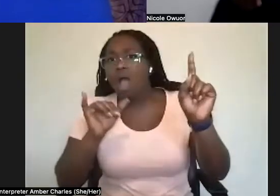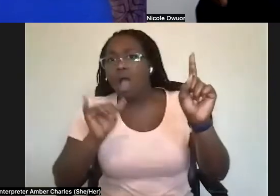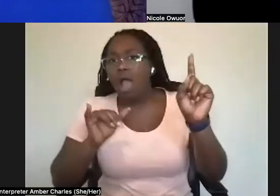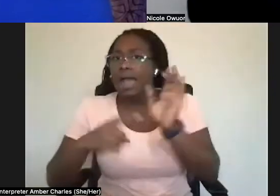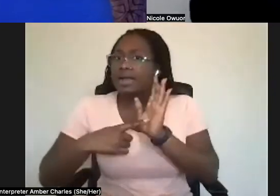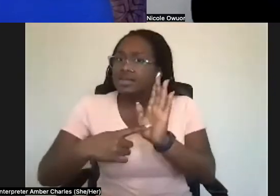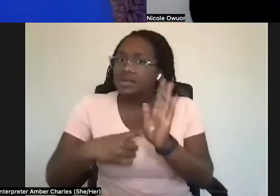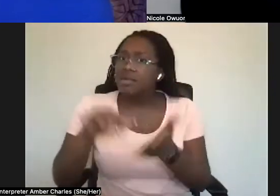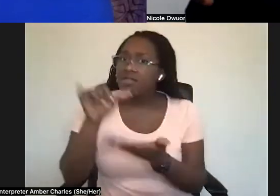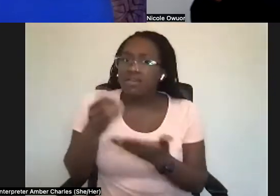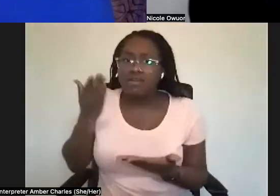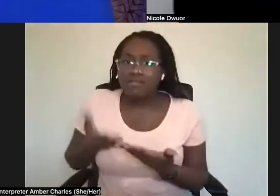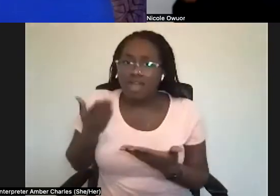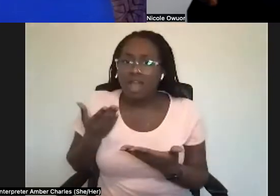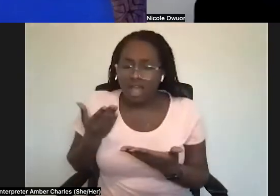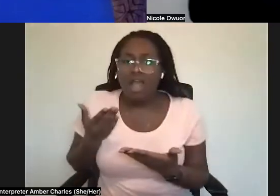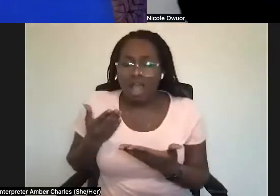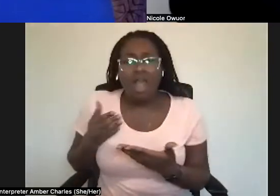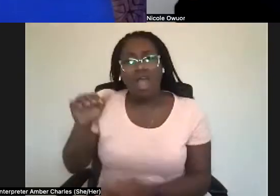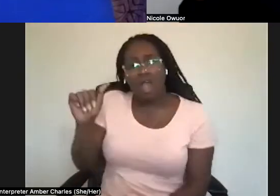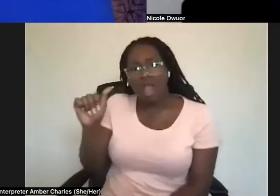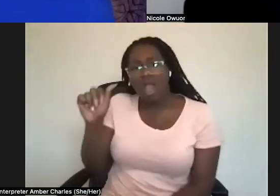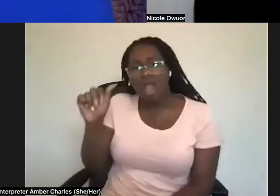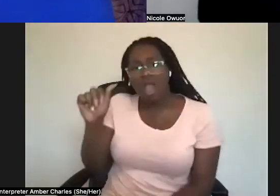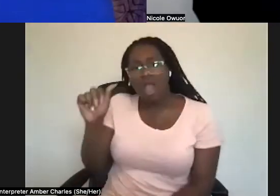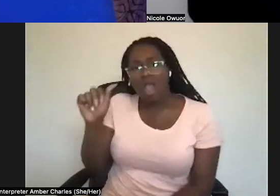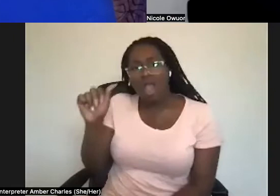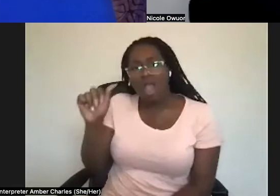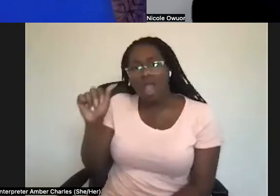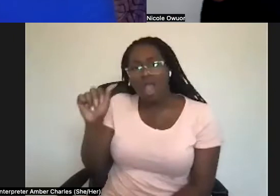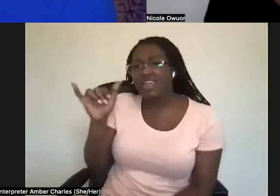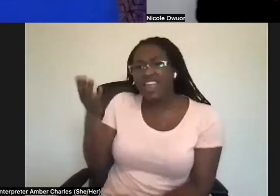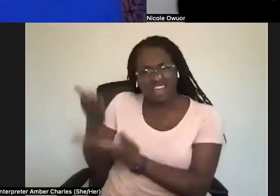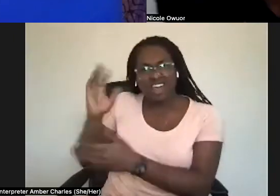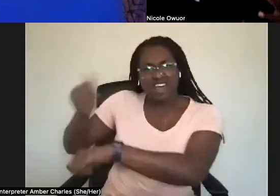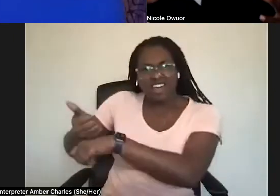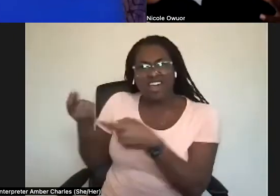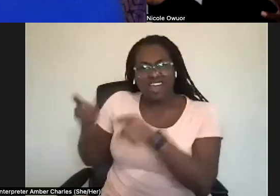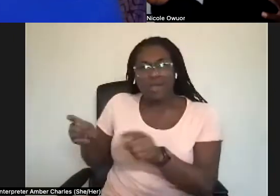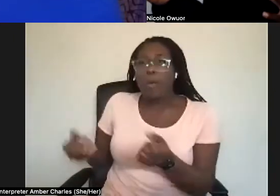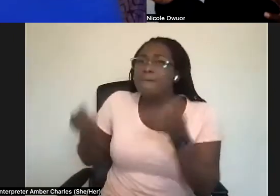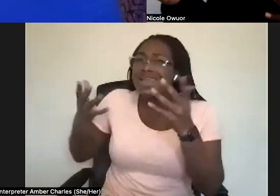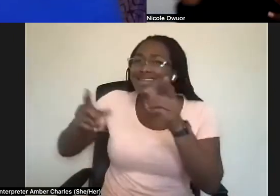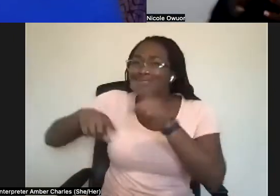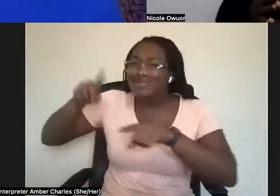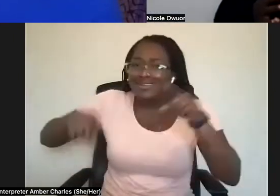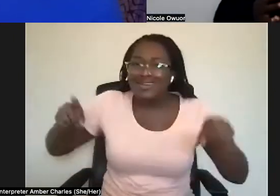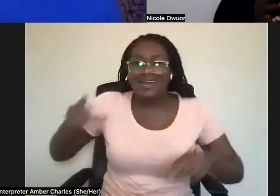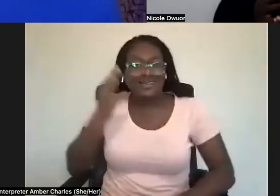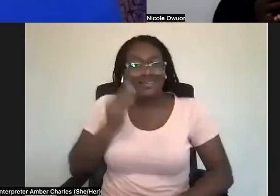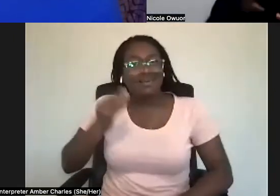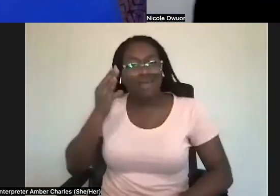the fact that audacity exists in so many dimensions, in so many experiences that